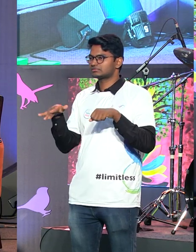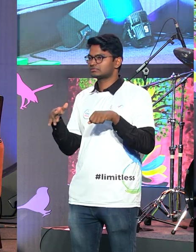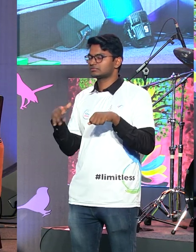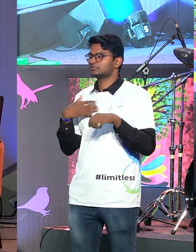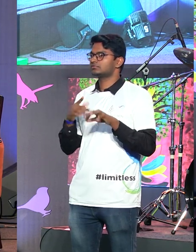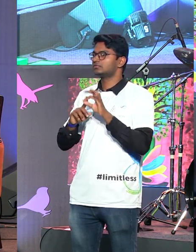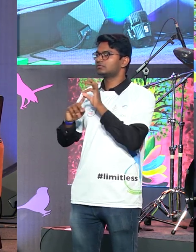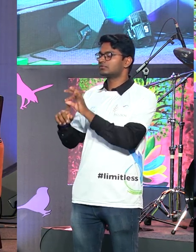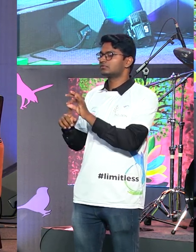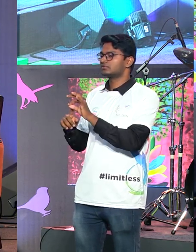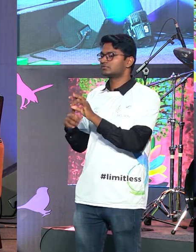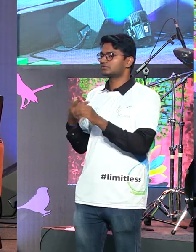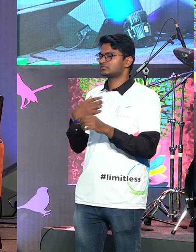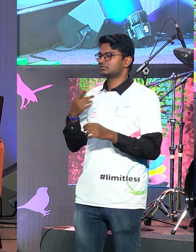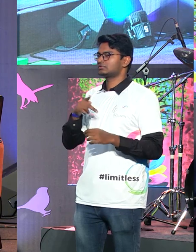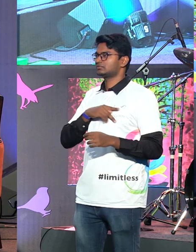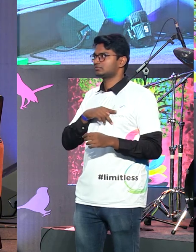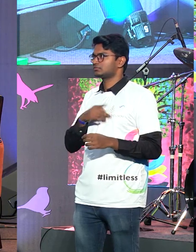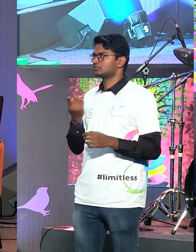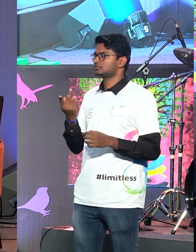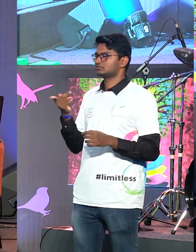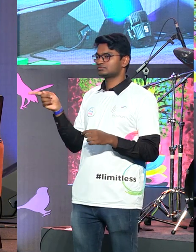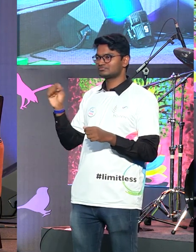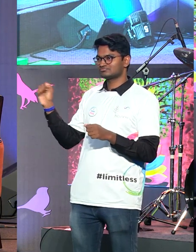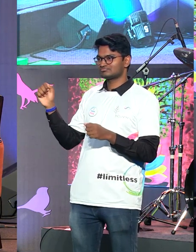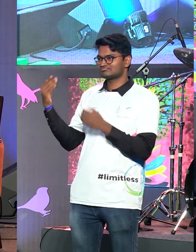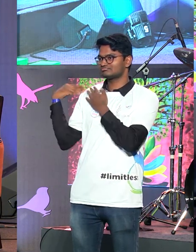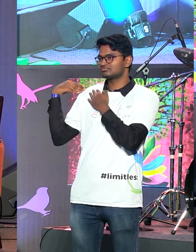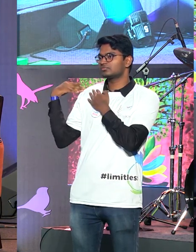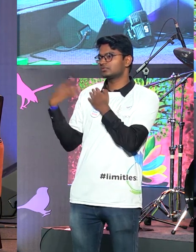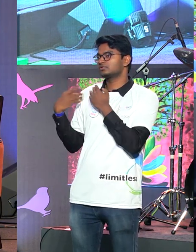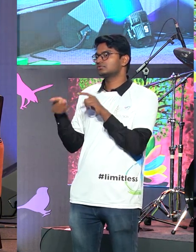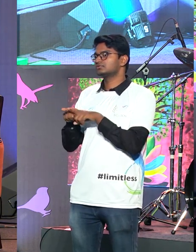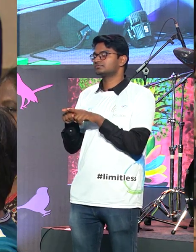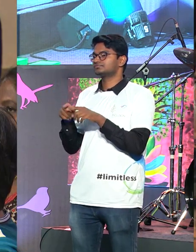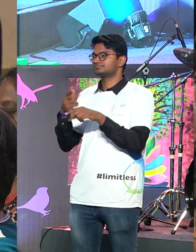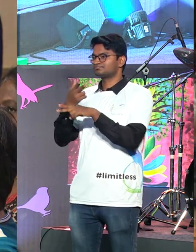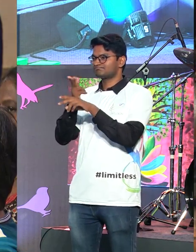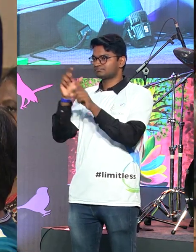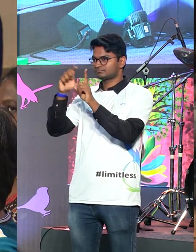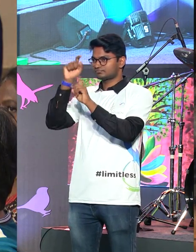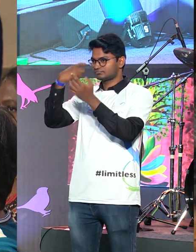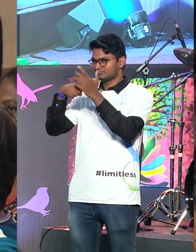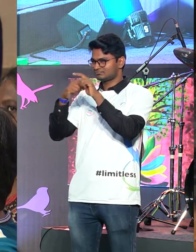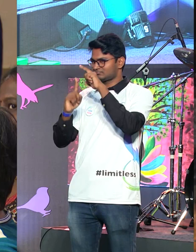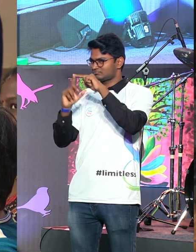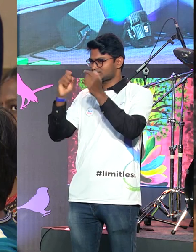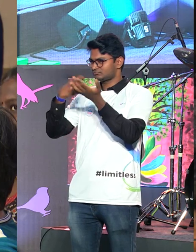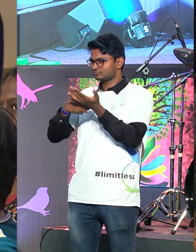to you as a creative person or director for that role, what is more difficult? Is it